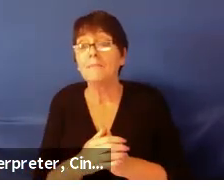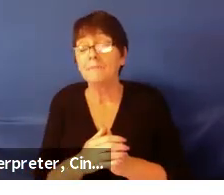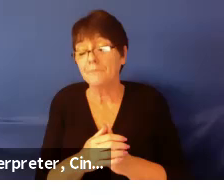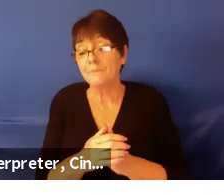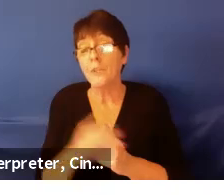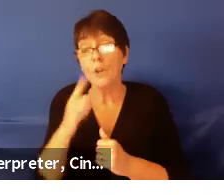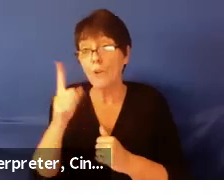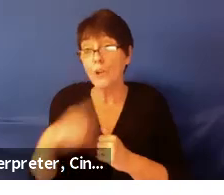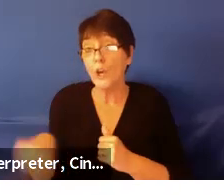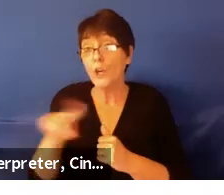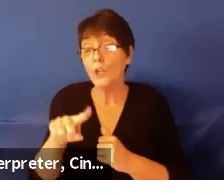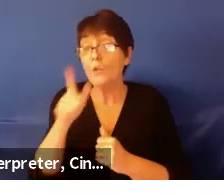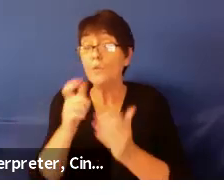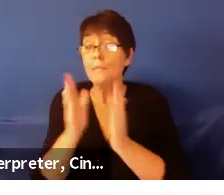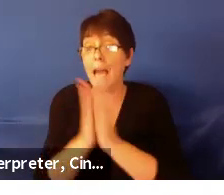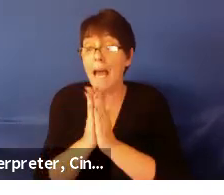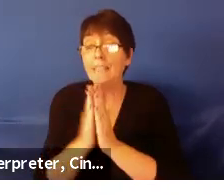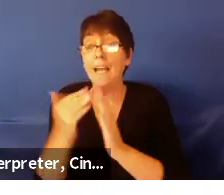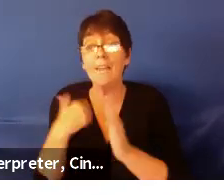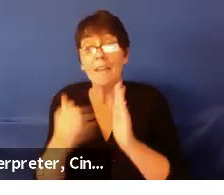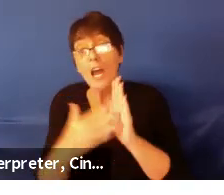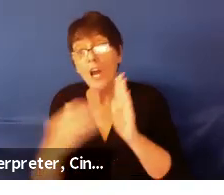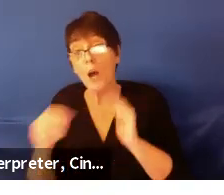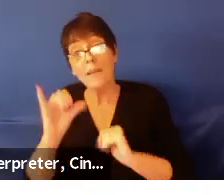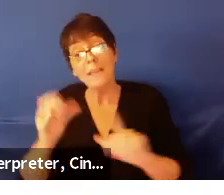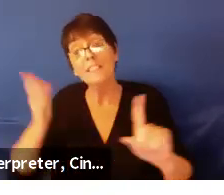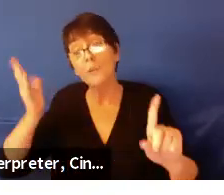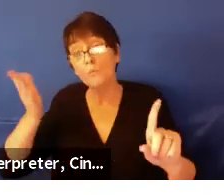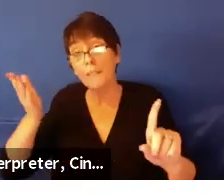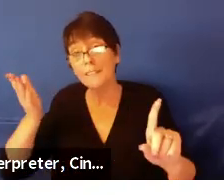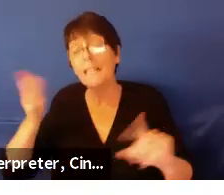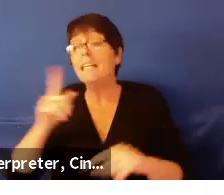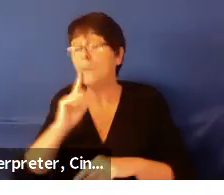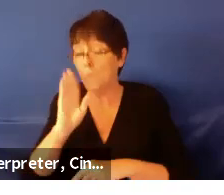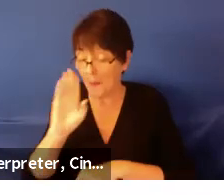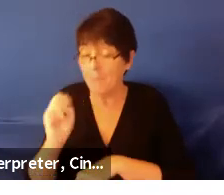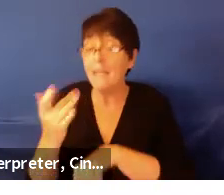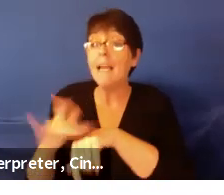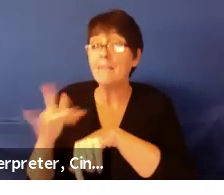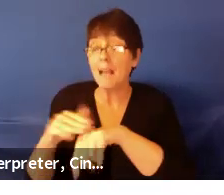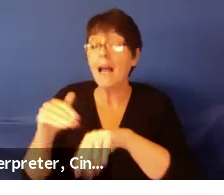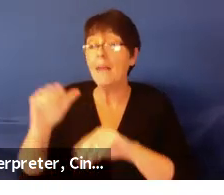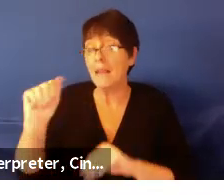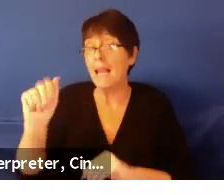for those of you who are asking if you have a copy of the presentation, that is available at the